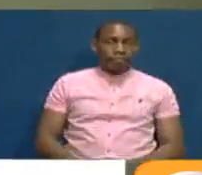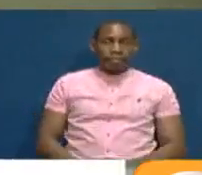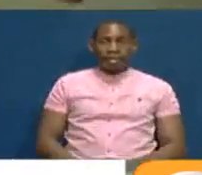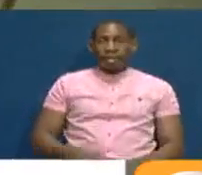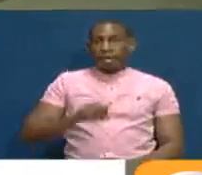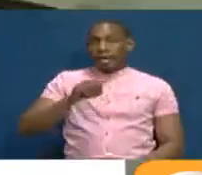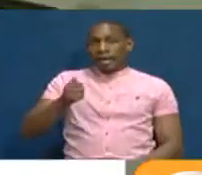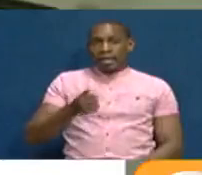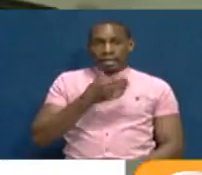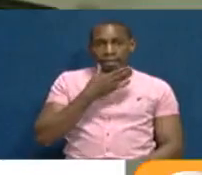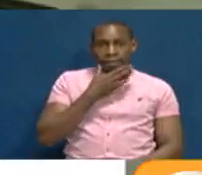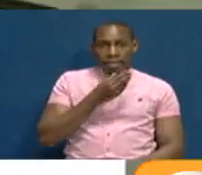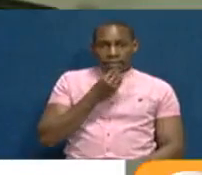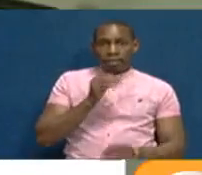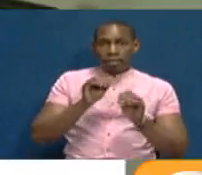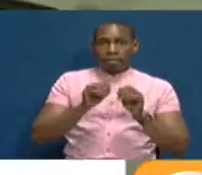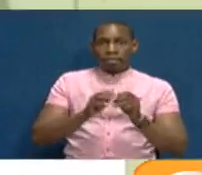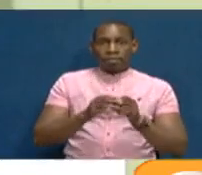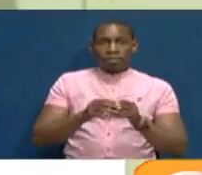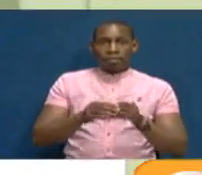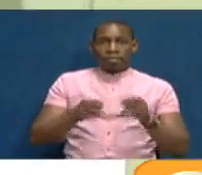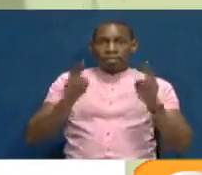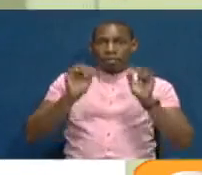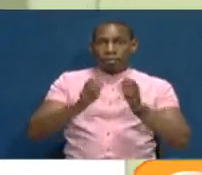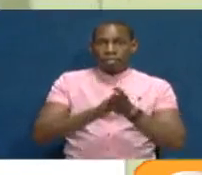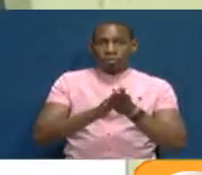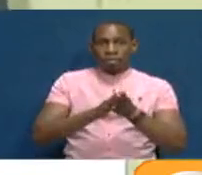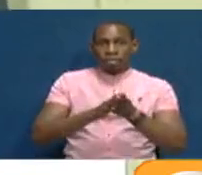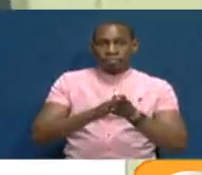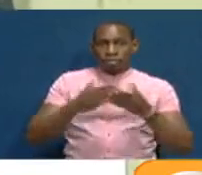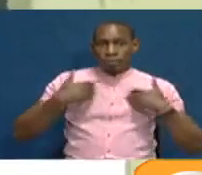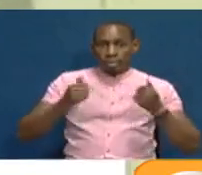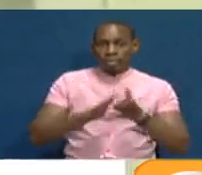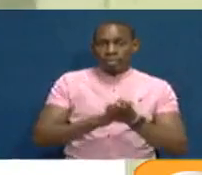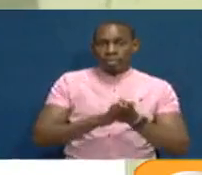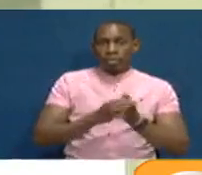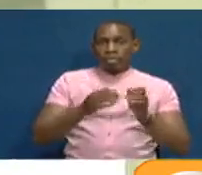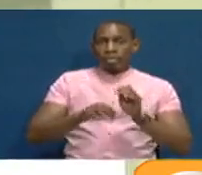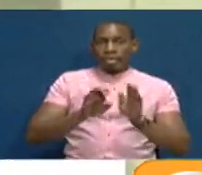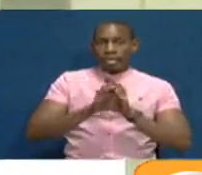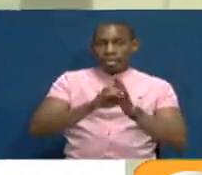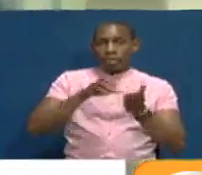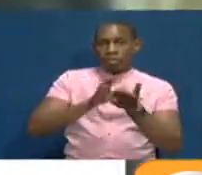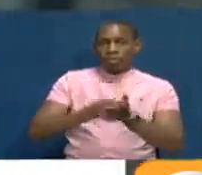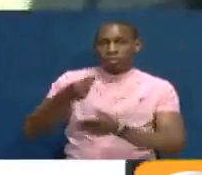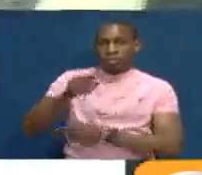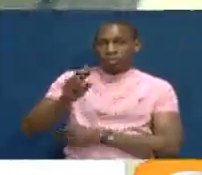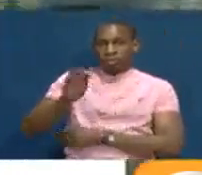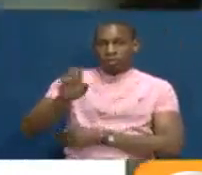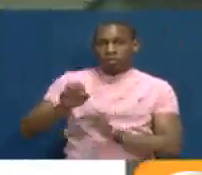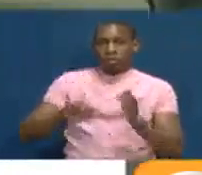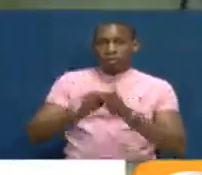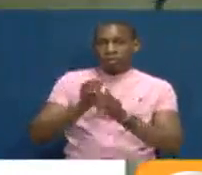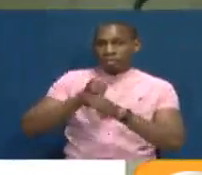While some male infertility could be treated to restore natural fertility, such as in cases of hormone deficiencies,